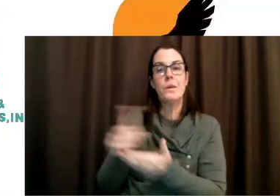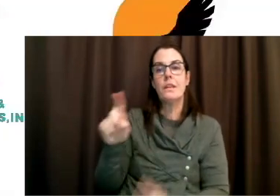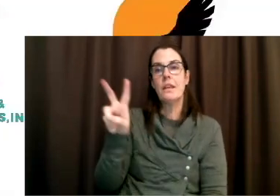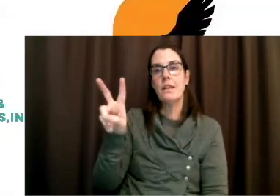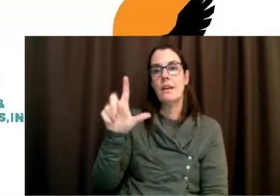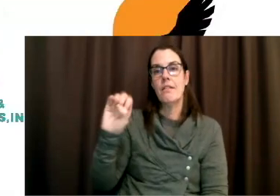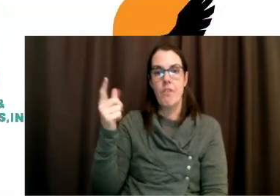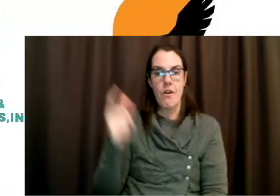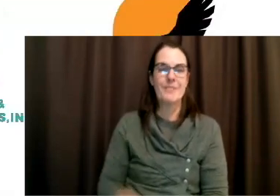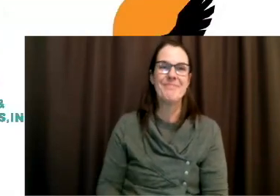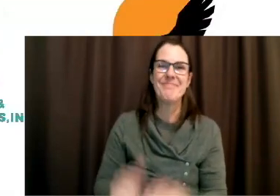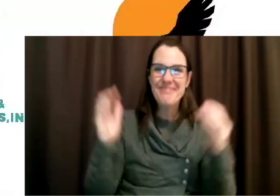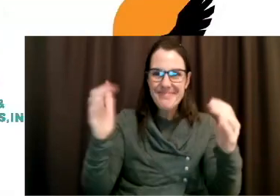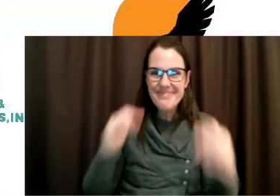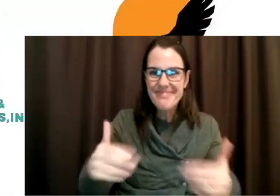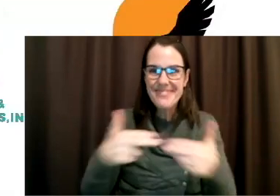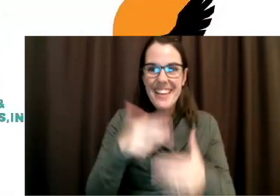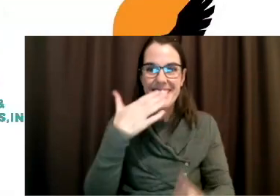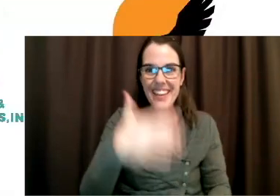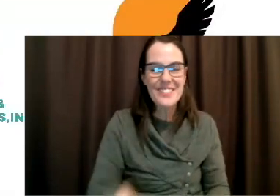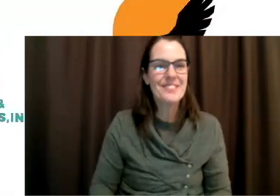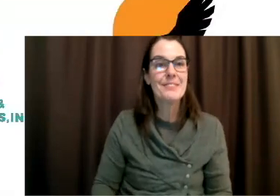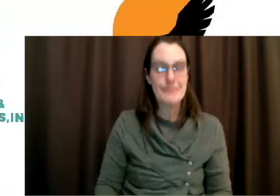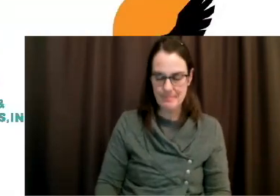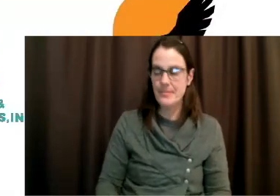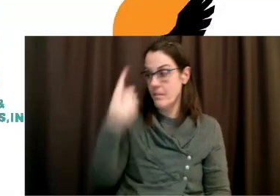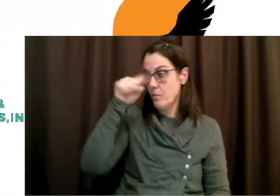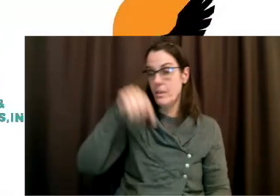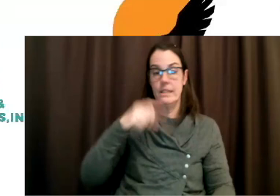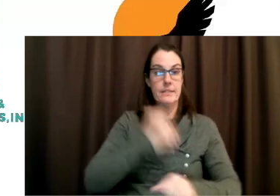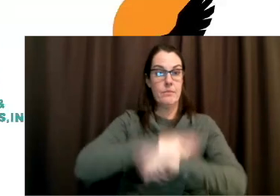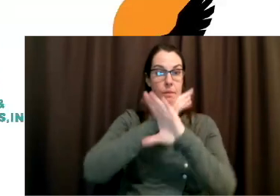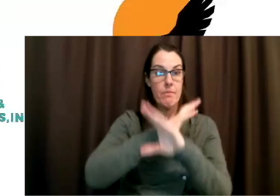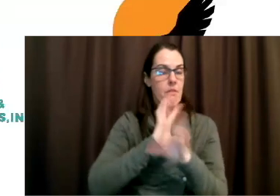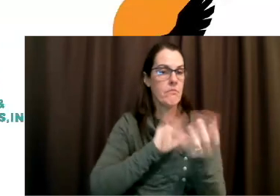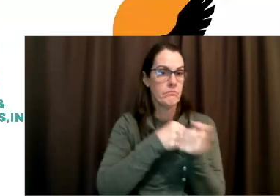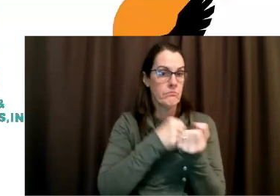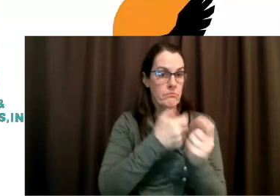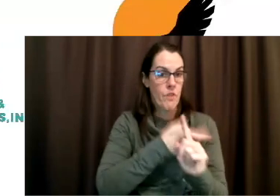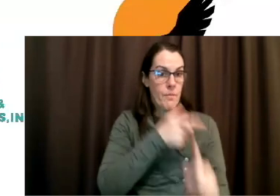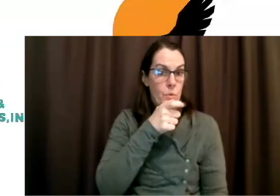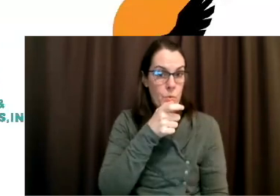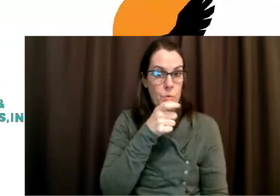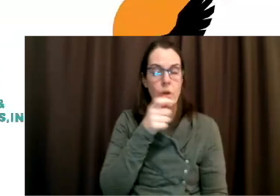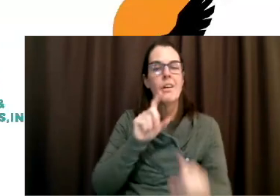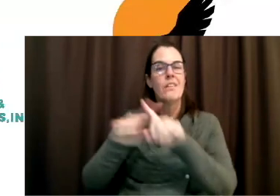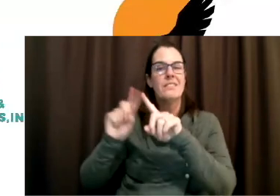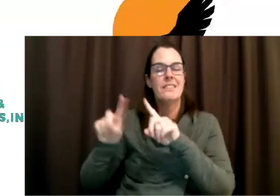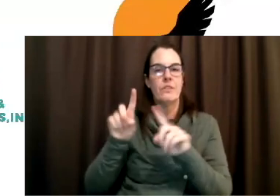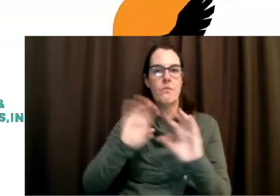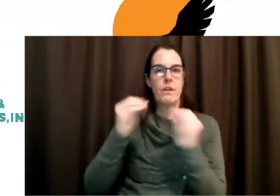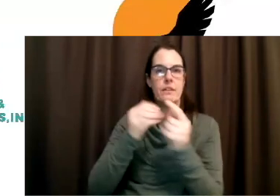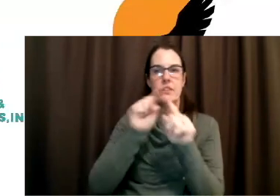Next slide, thanks. So the support for this webinar comes from our organization's involvement in the Community